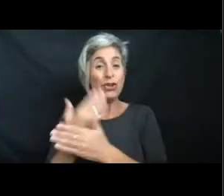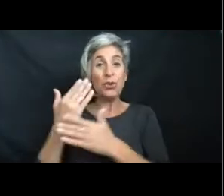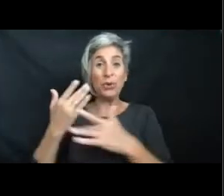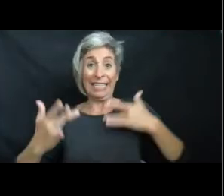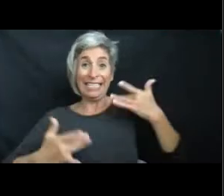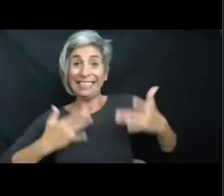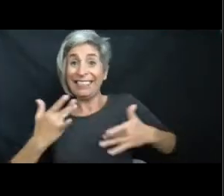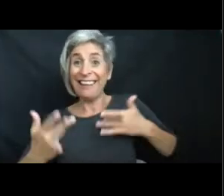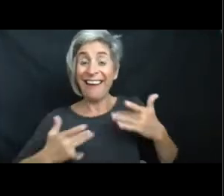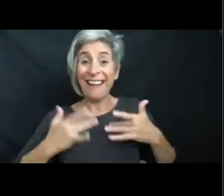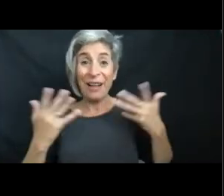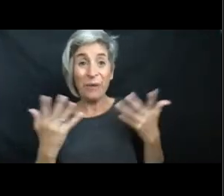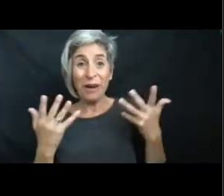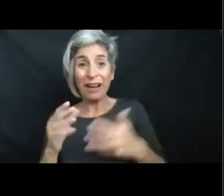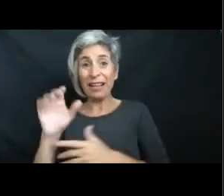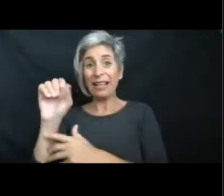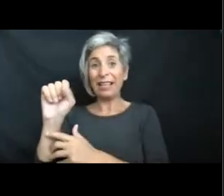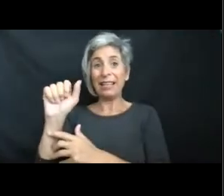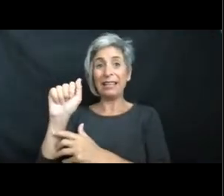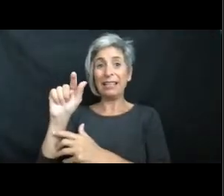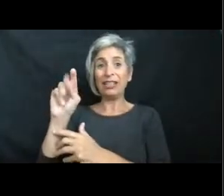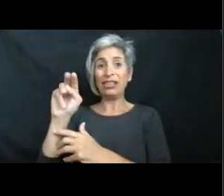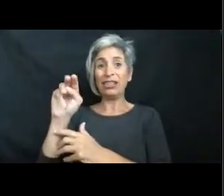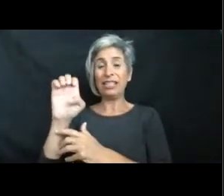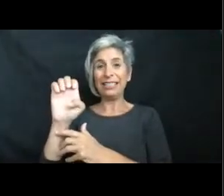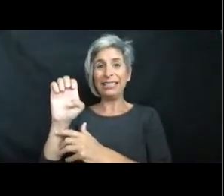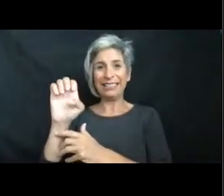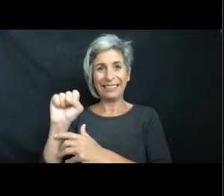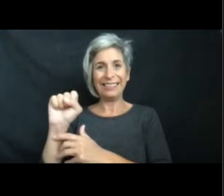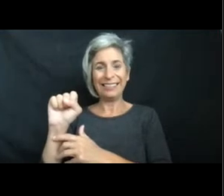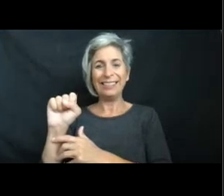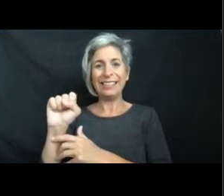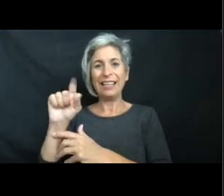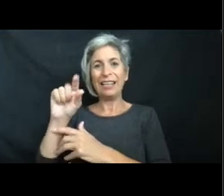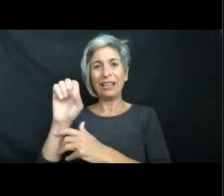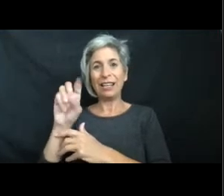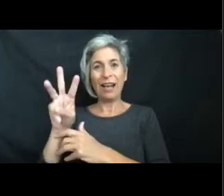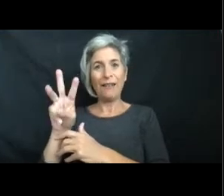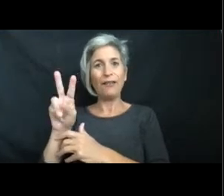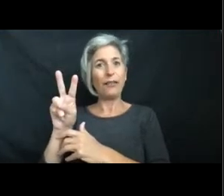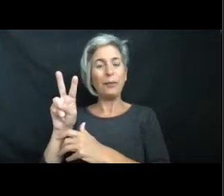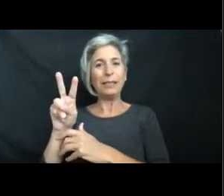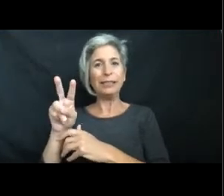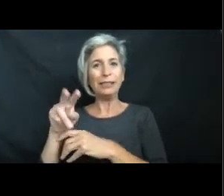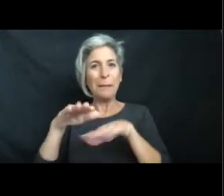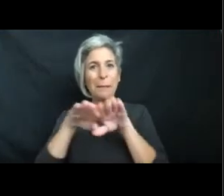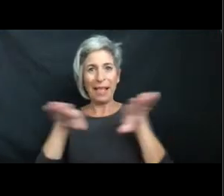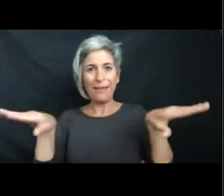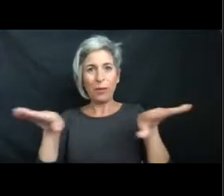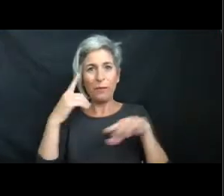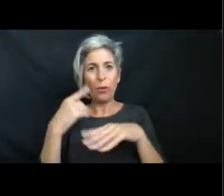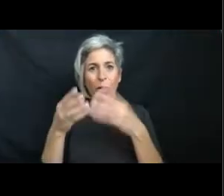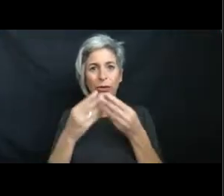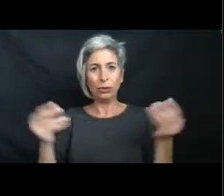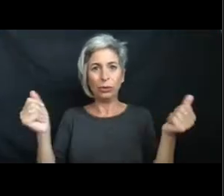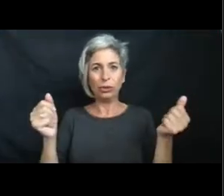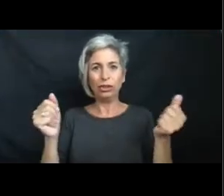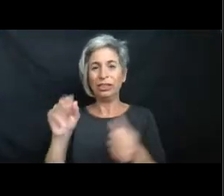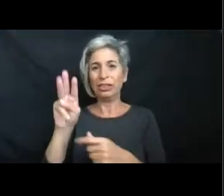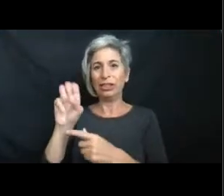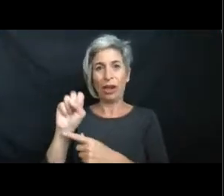exciting SagesGov platform for e-permitting solutions. This morning with me on